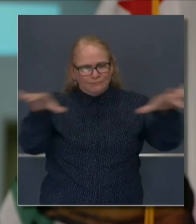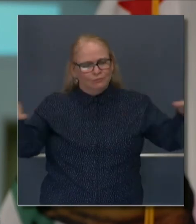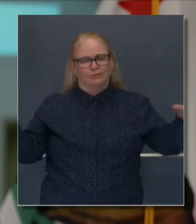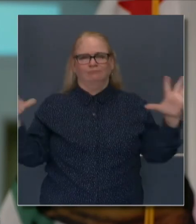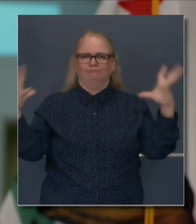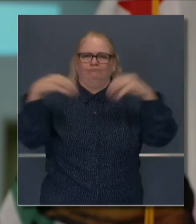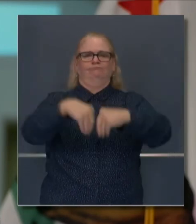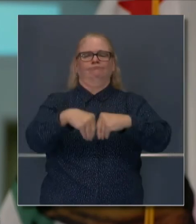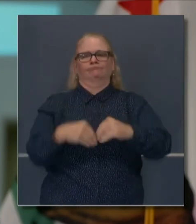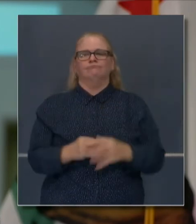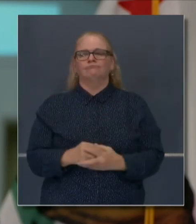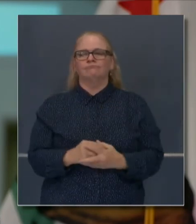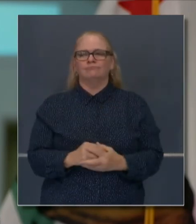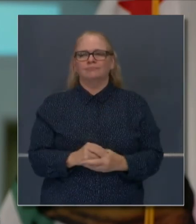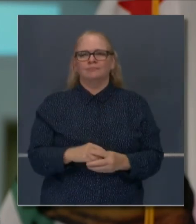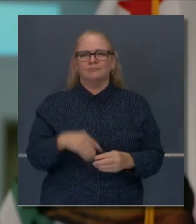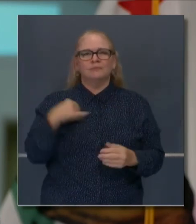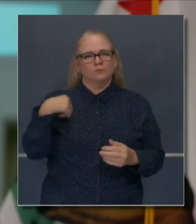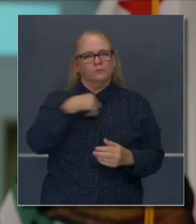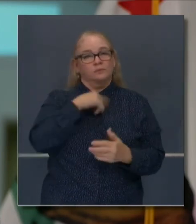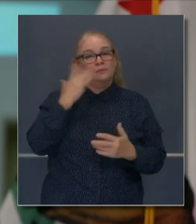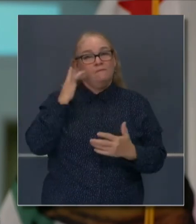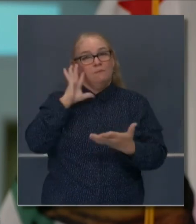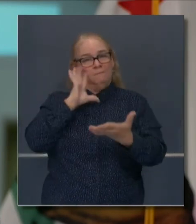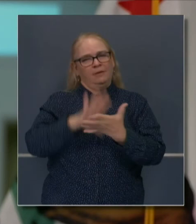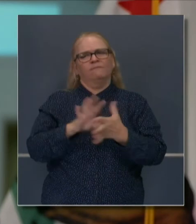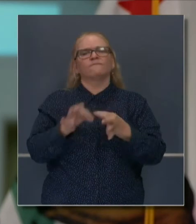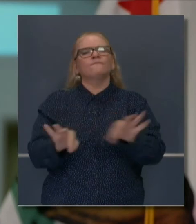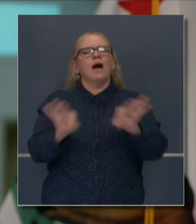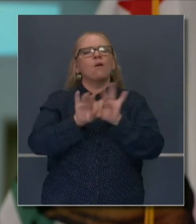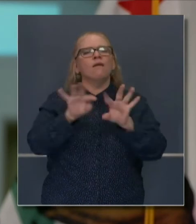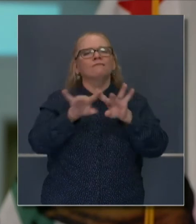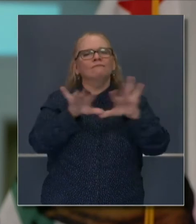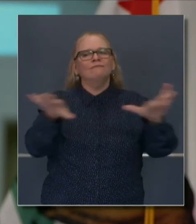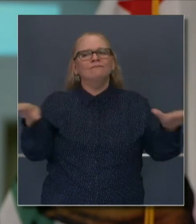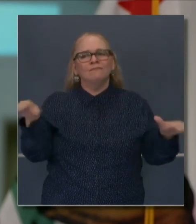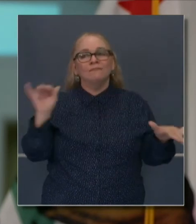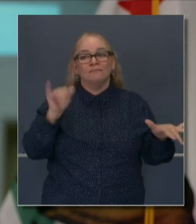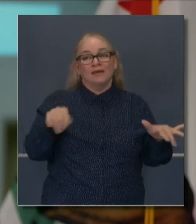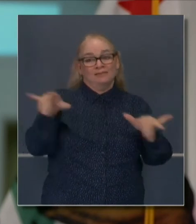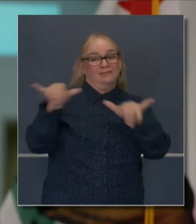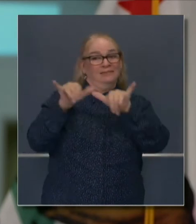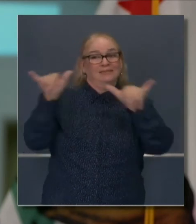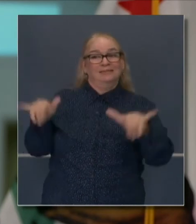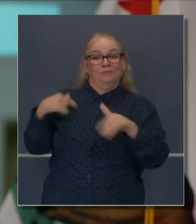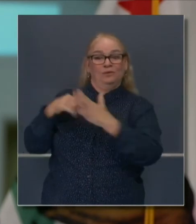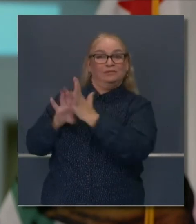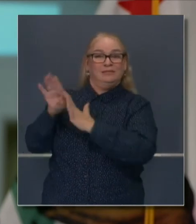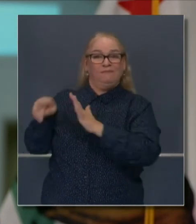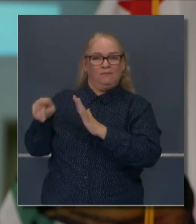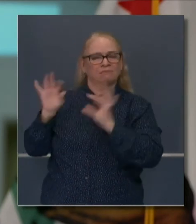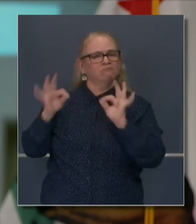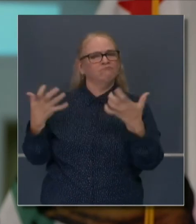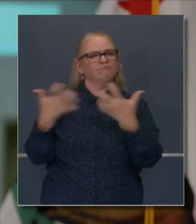bear. And so we believe that a core value, and we believe this framework is an appropriate one. Jeremy White,